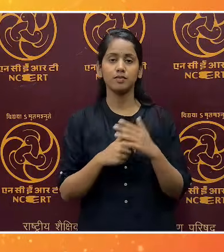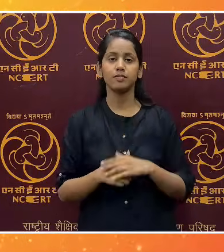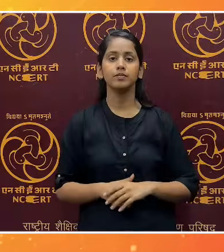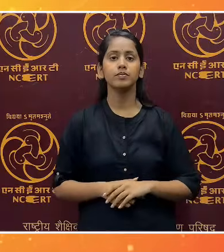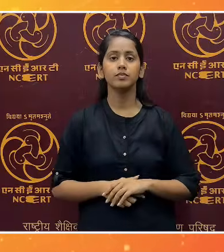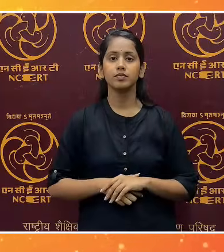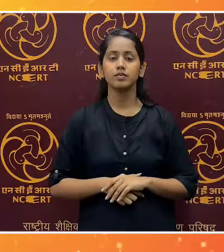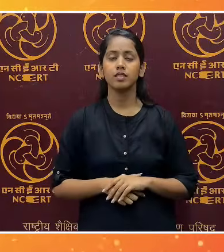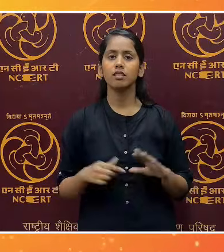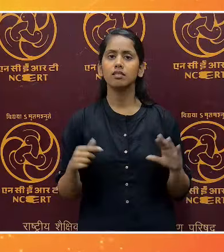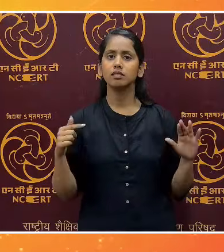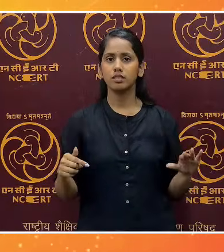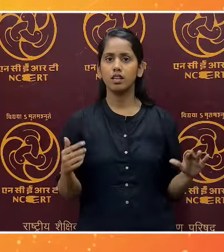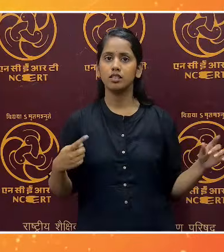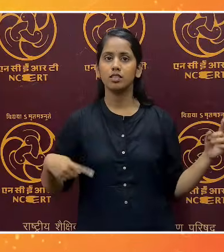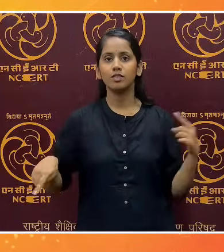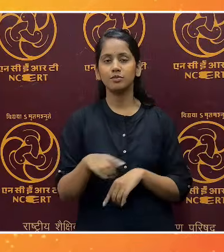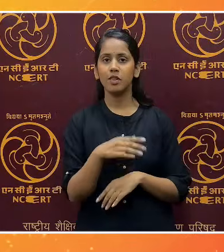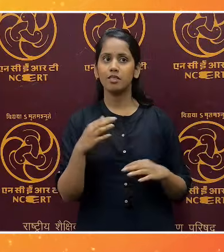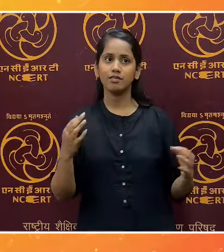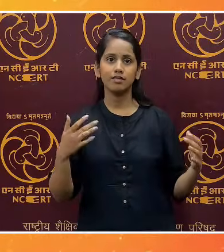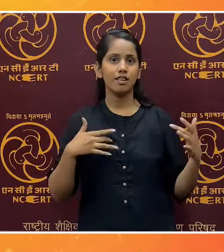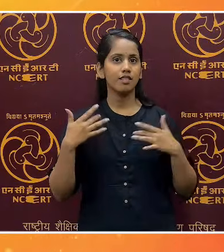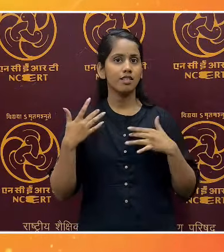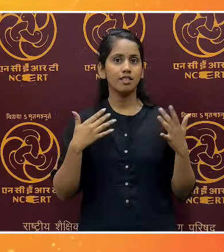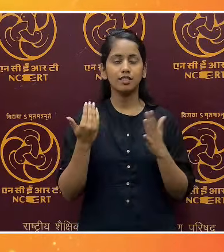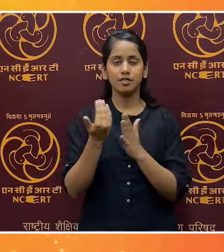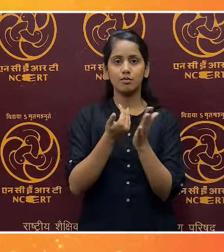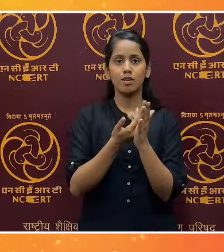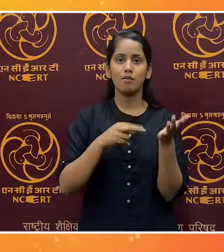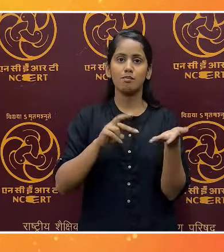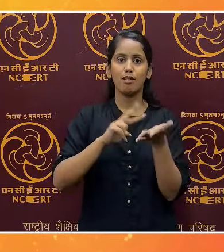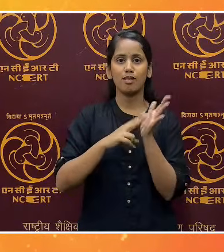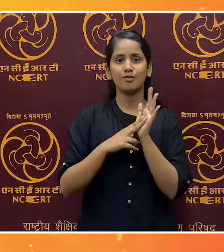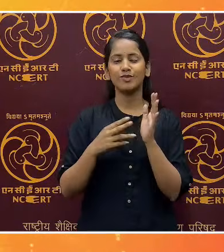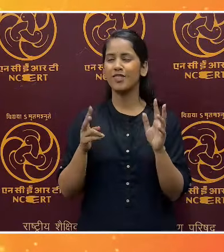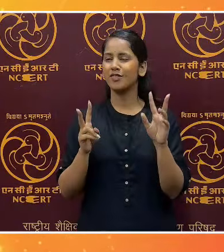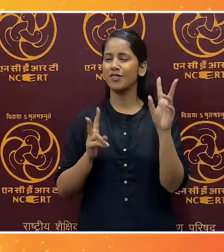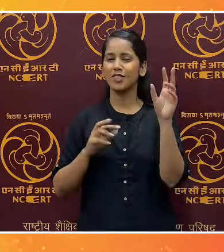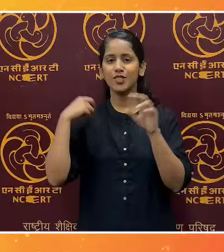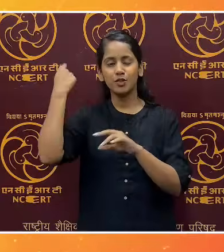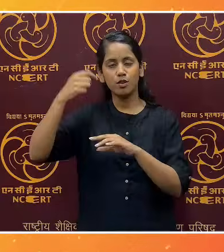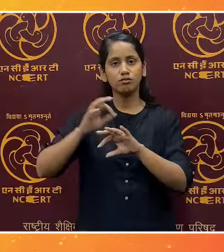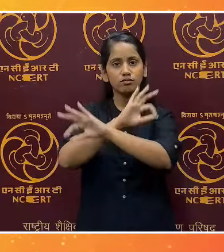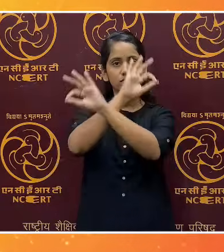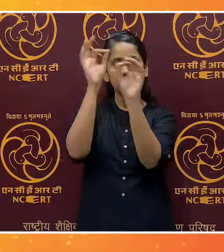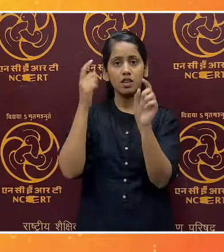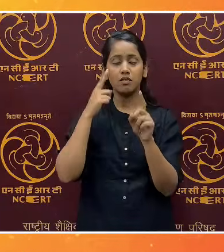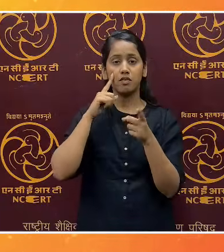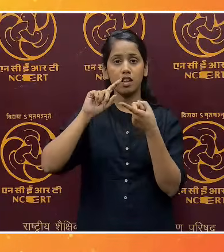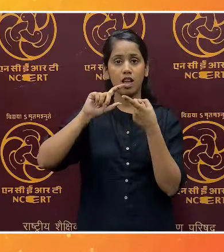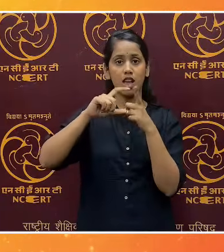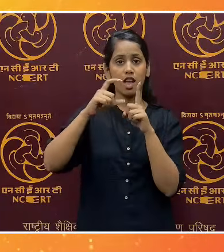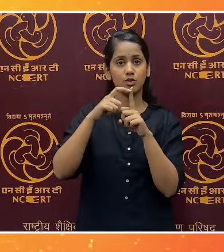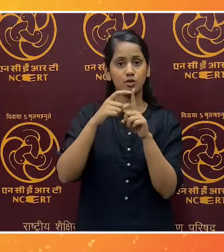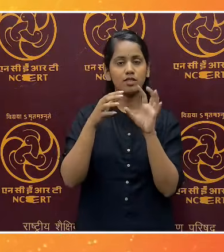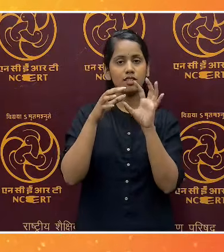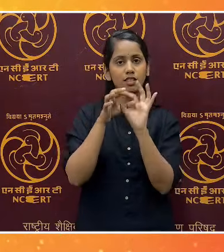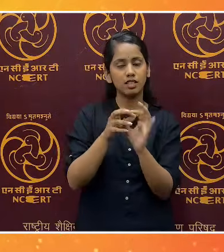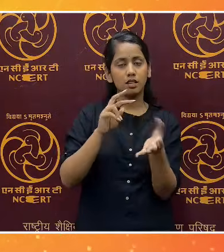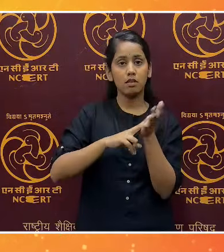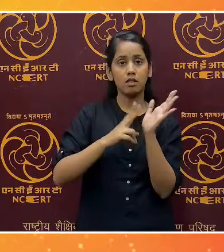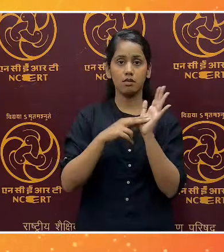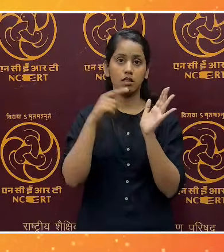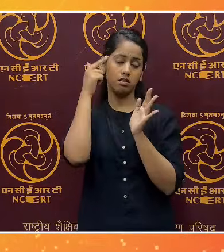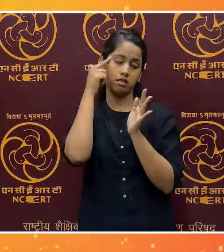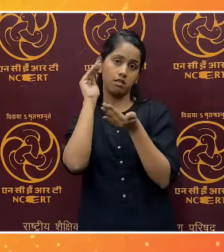Ma'am, it's going to be one interesting session because we all love creating videos. And when it comes to educational videos, we need to be really mindful of what